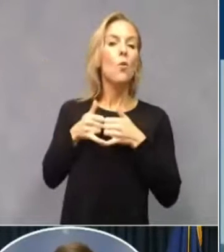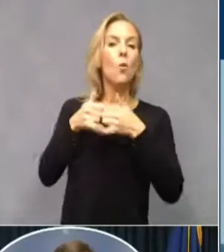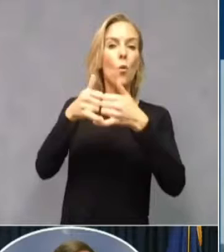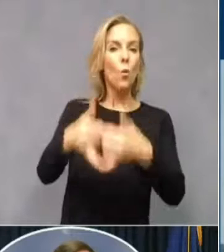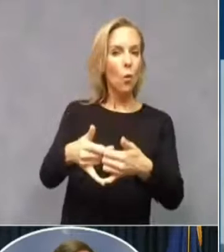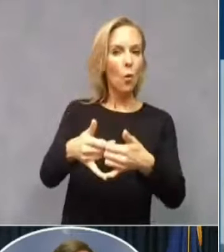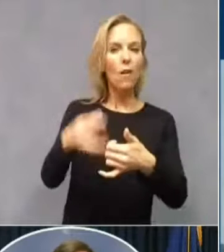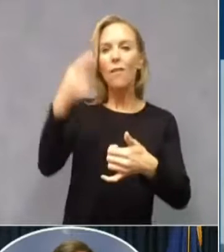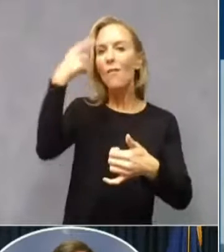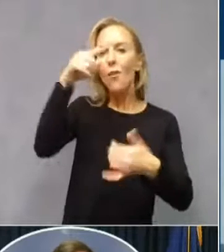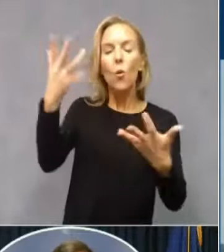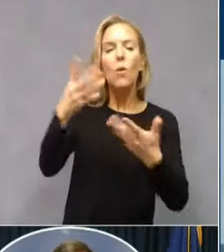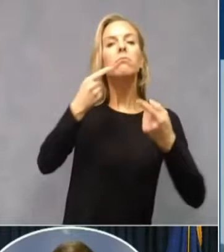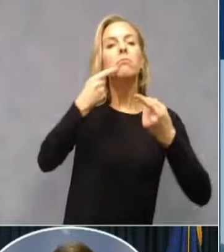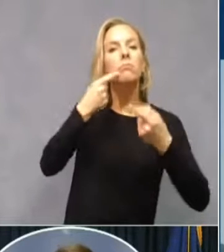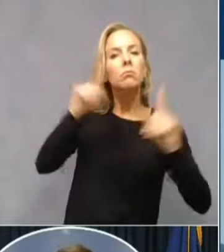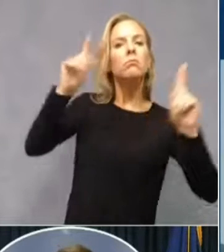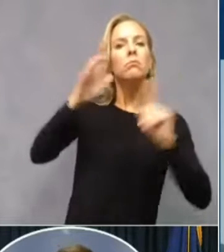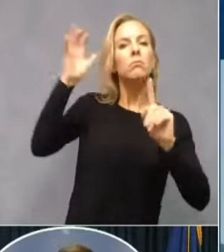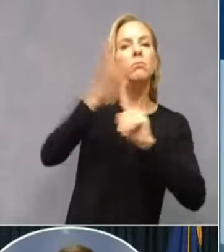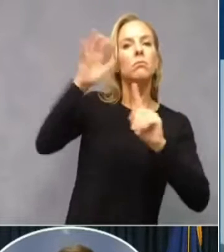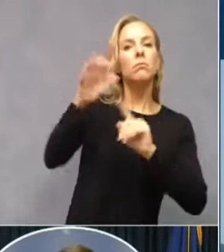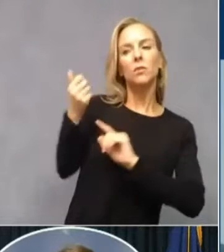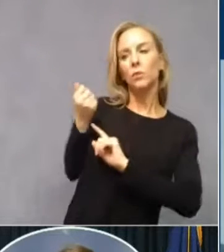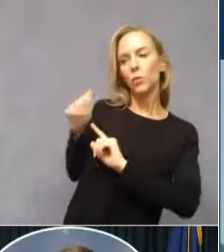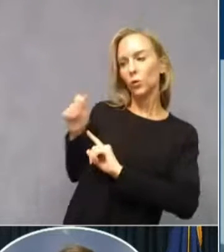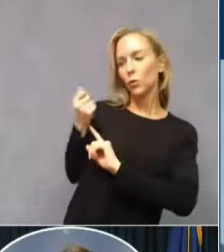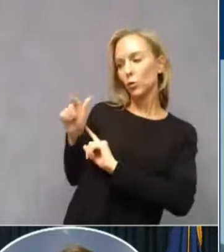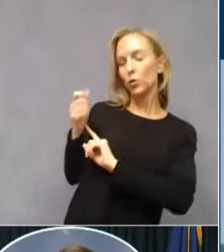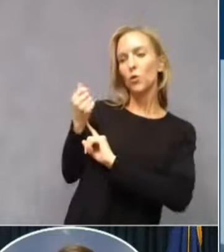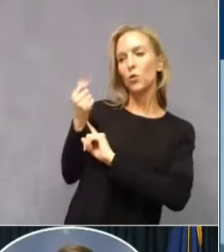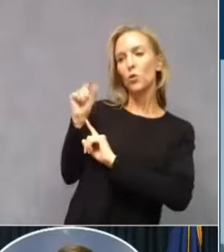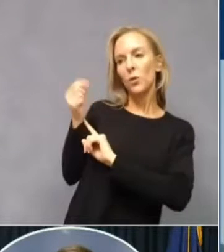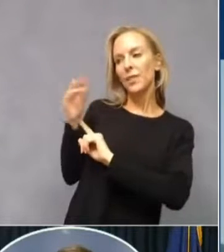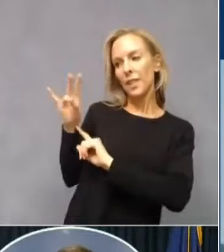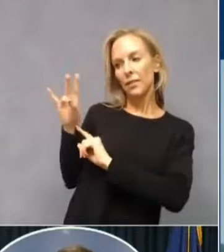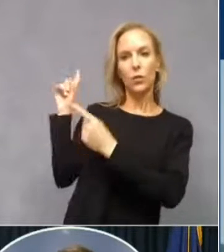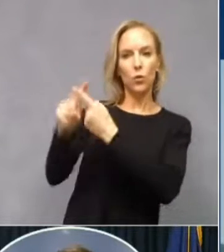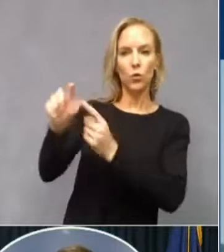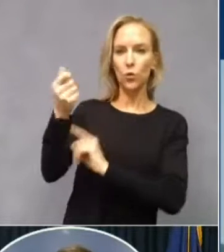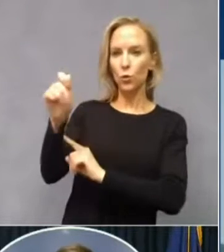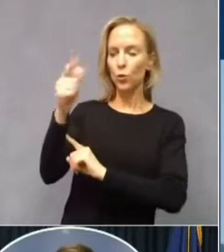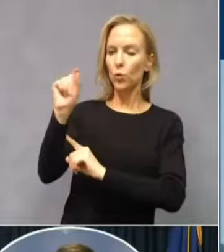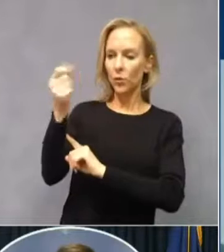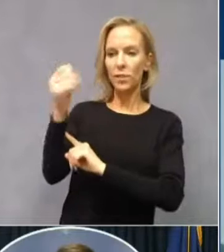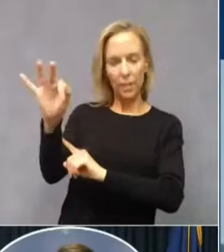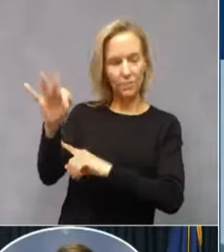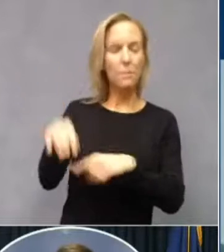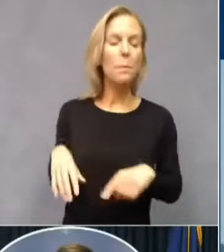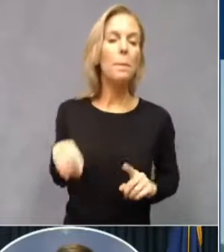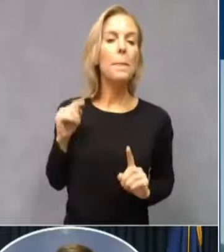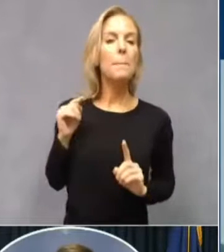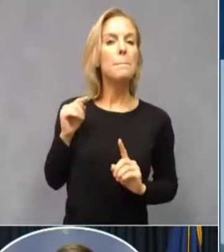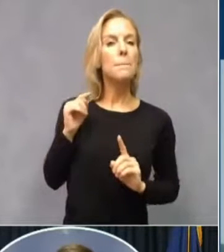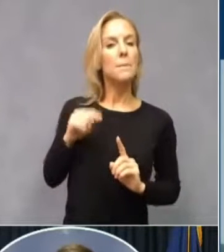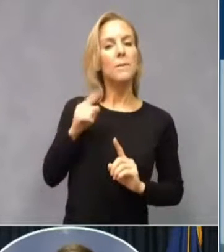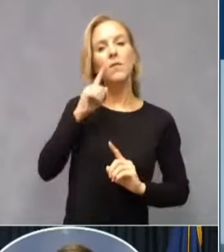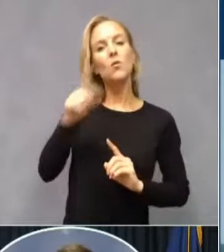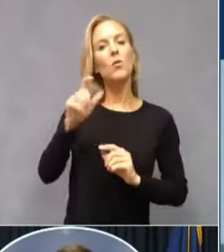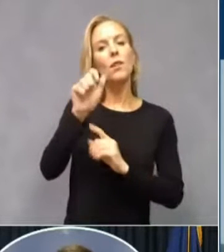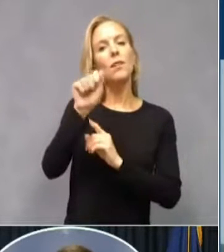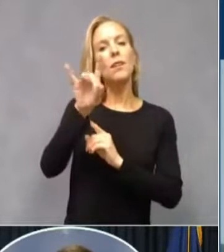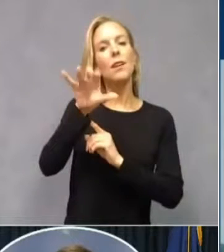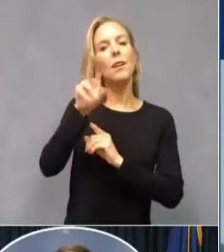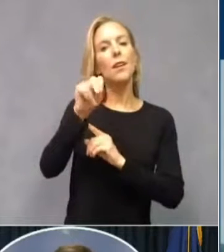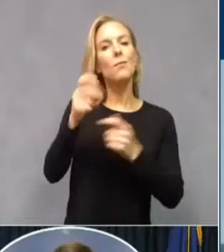outstanding achievement from 2017 to 2019. And the wing's airmen are currently providing administrative support to long-term health